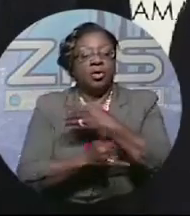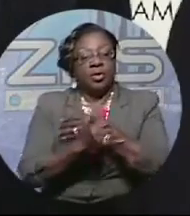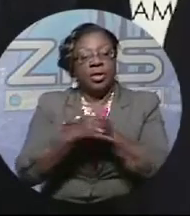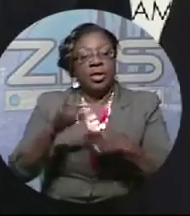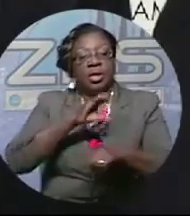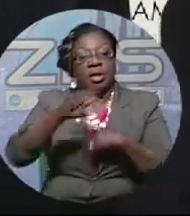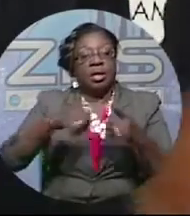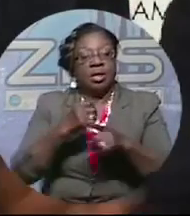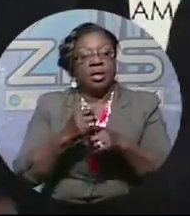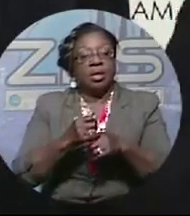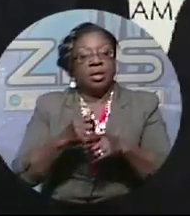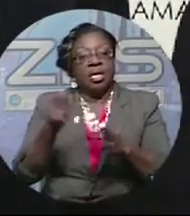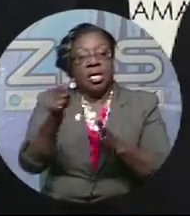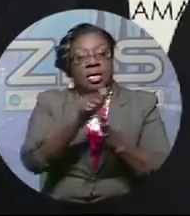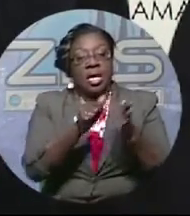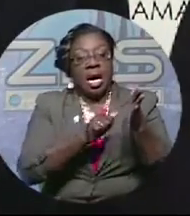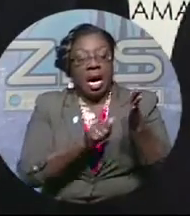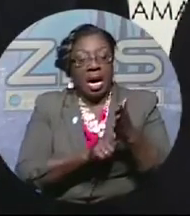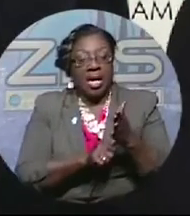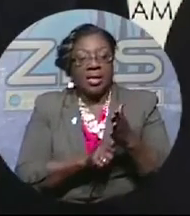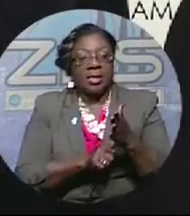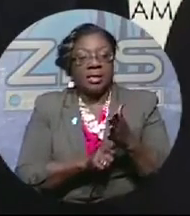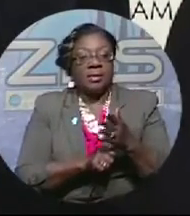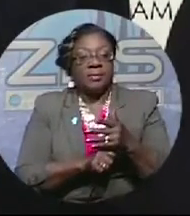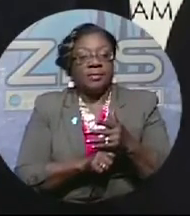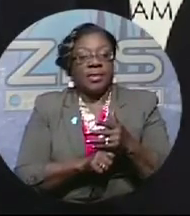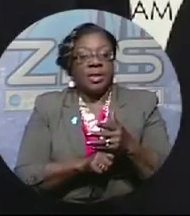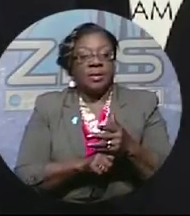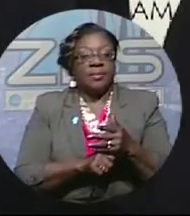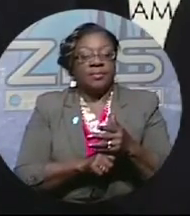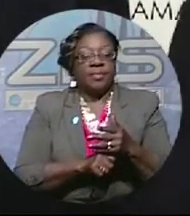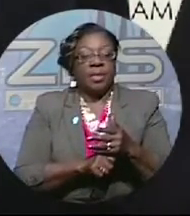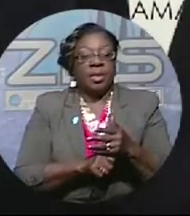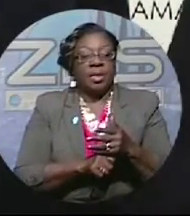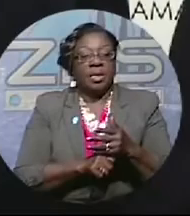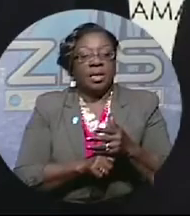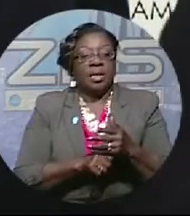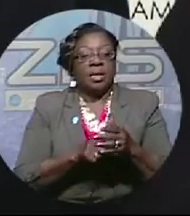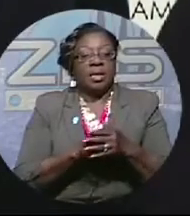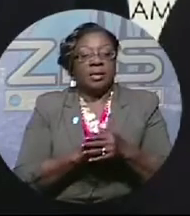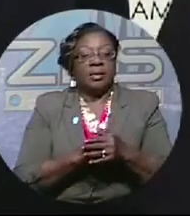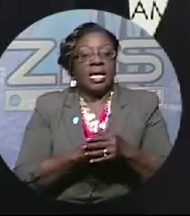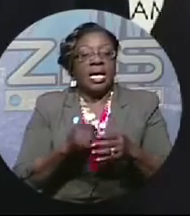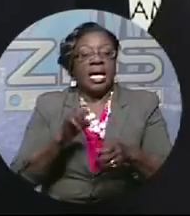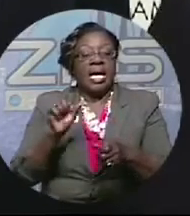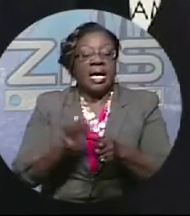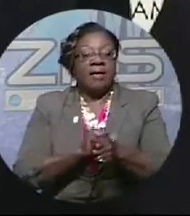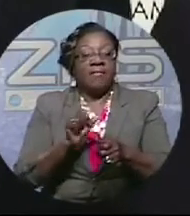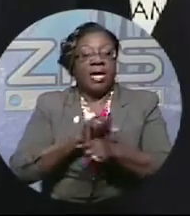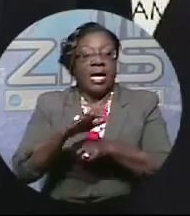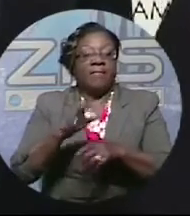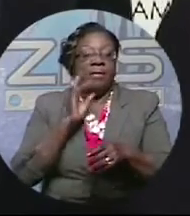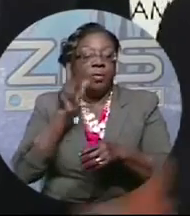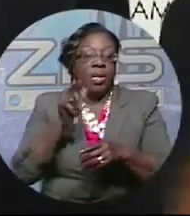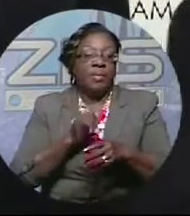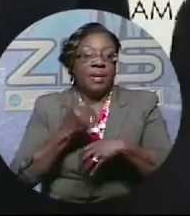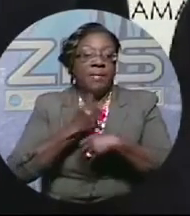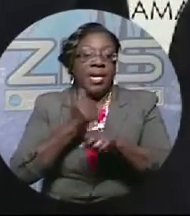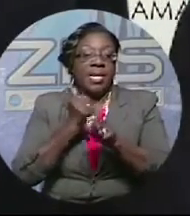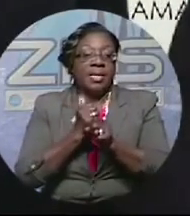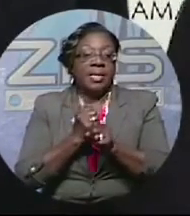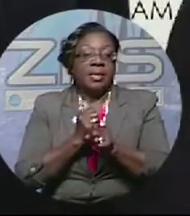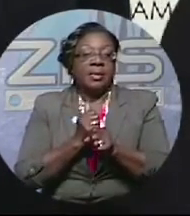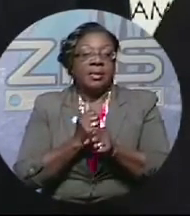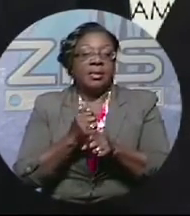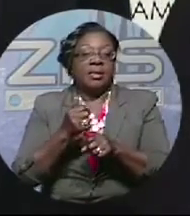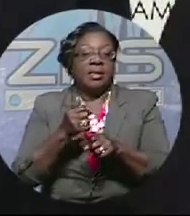art pieces. There'll be more out there for them to see. But every effort will be made to be able to get them who come to